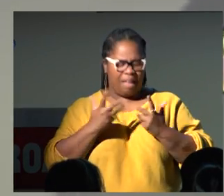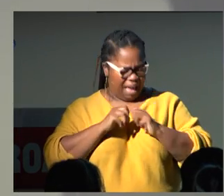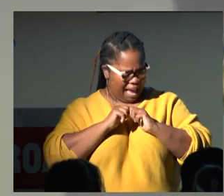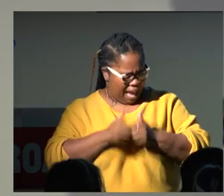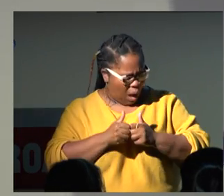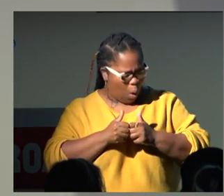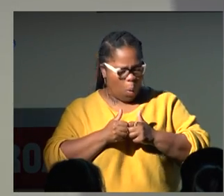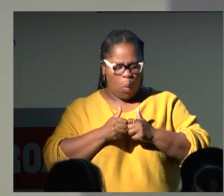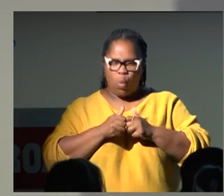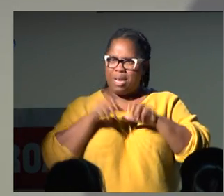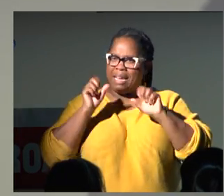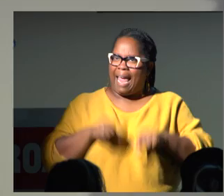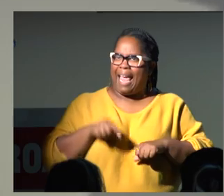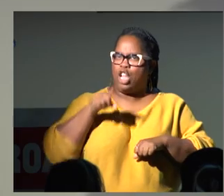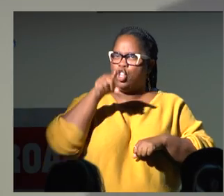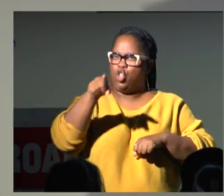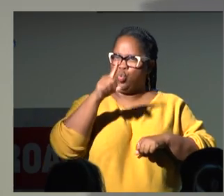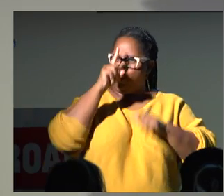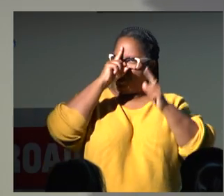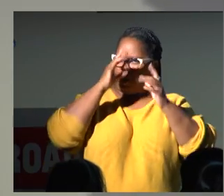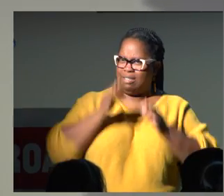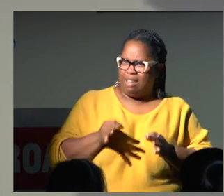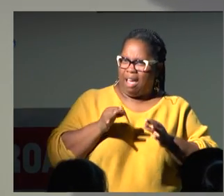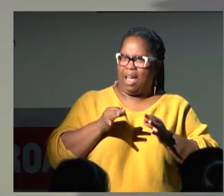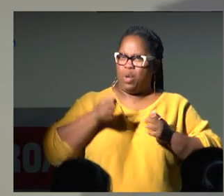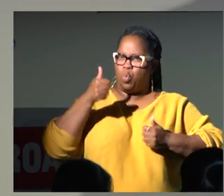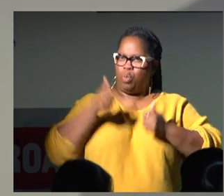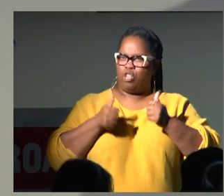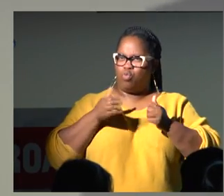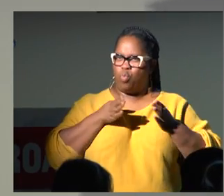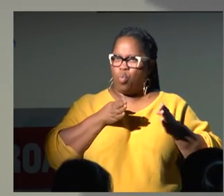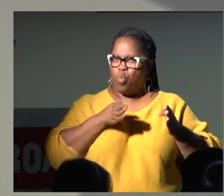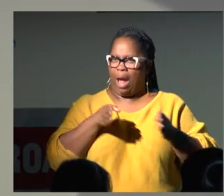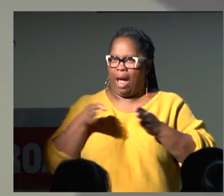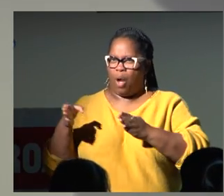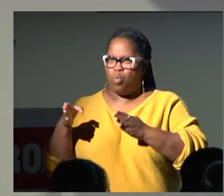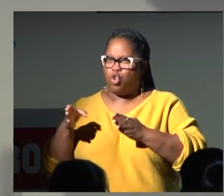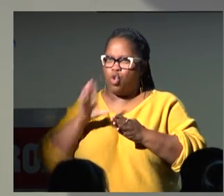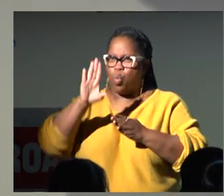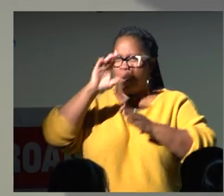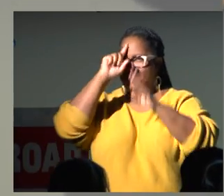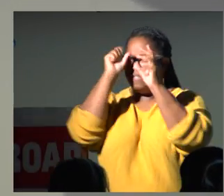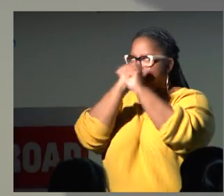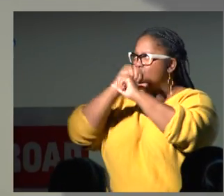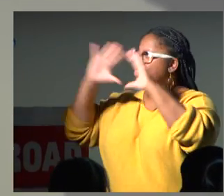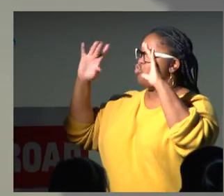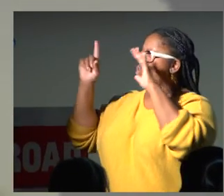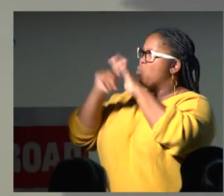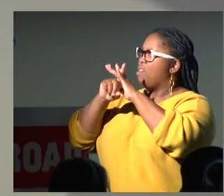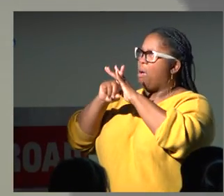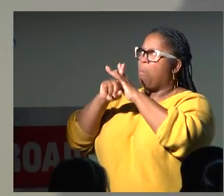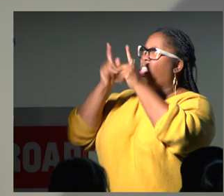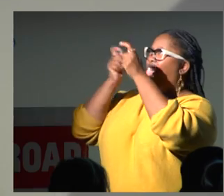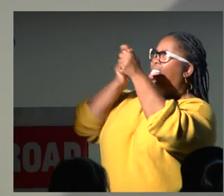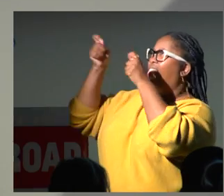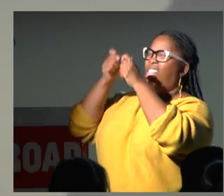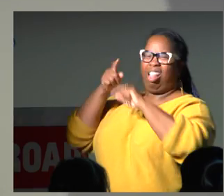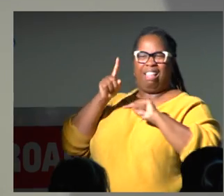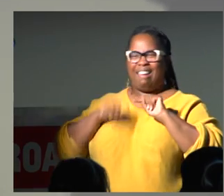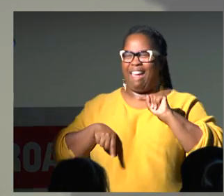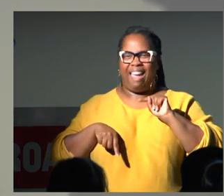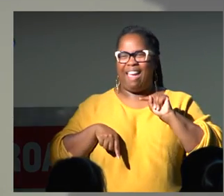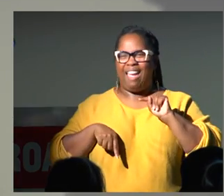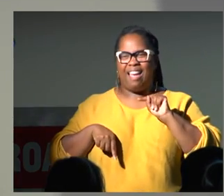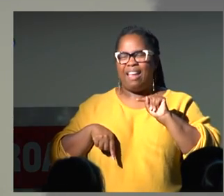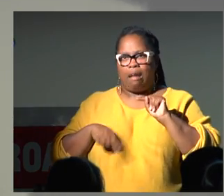how does one determine the route by which the vision comes? Well, I don't even understand this